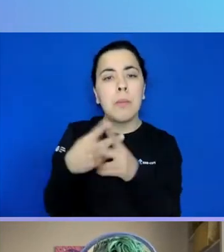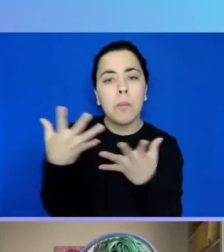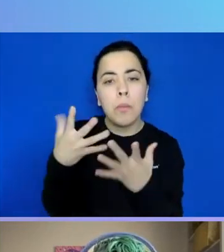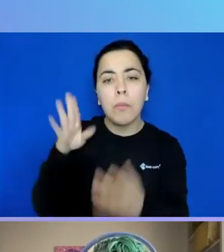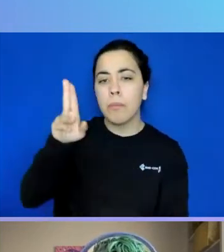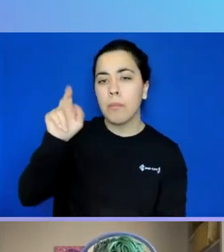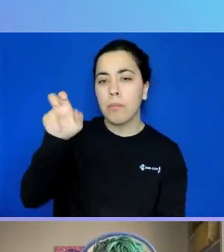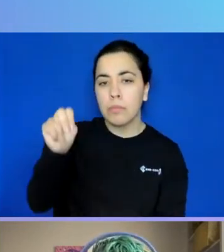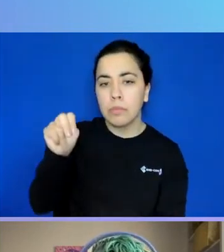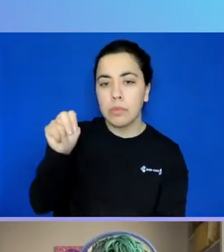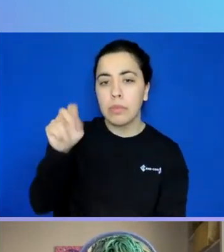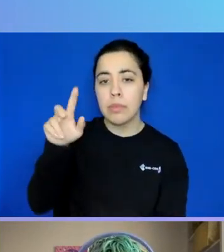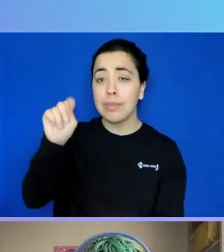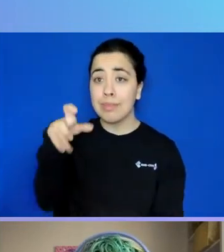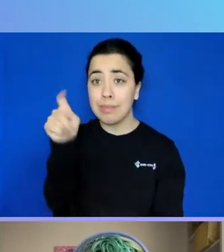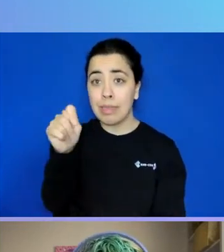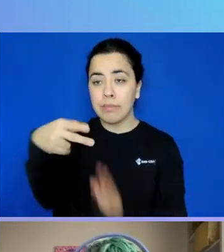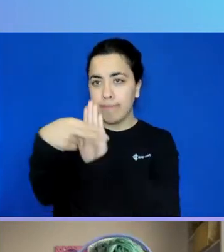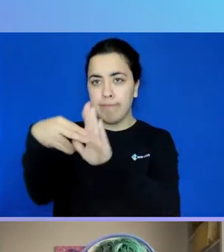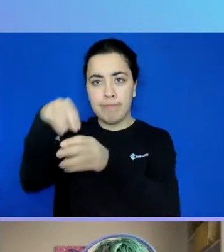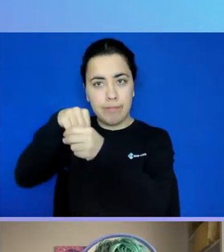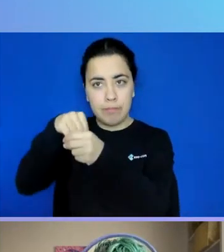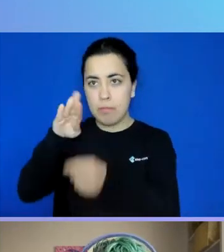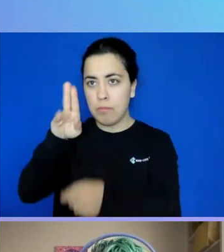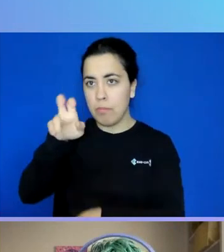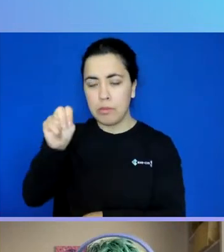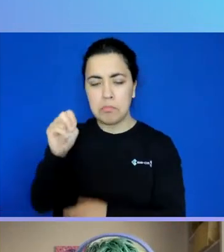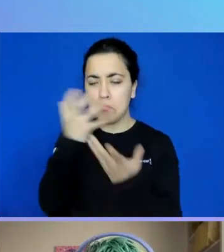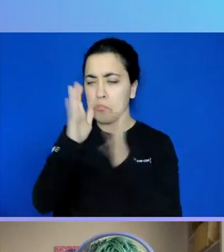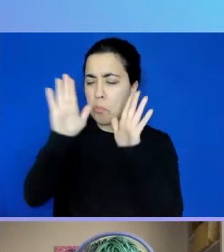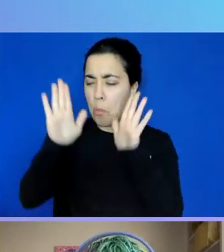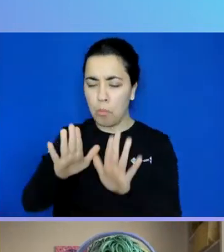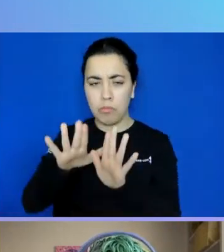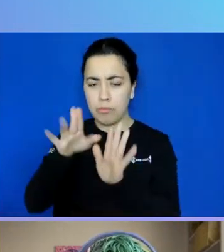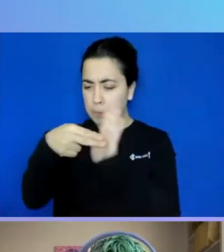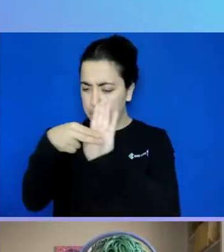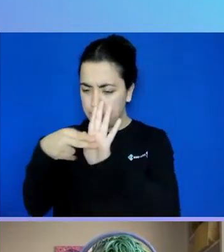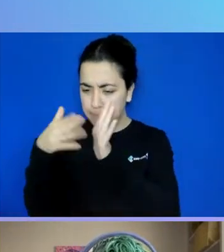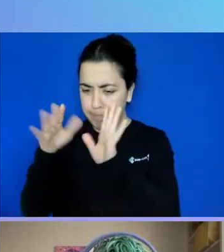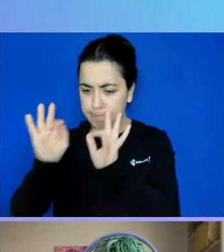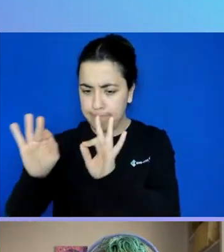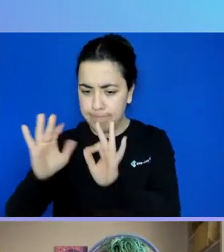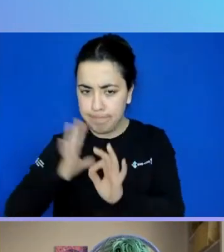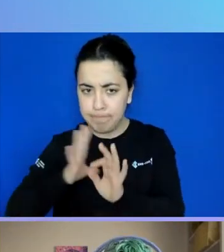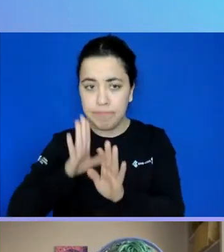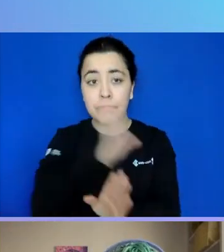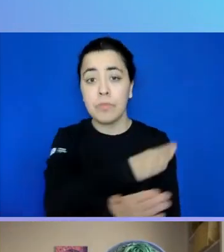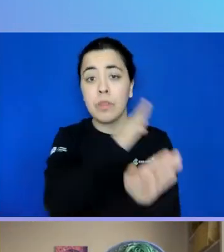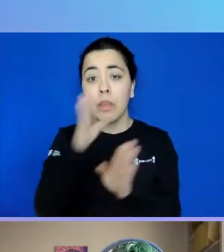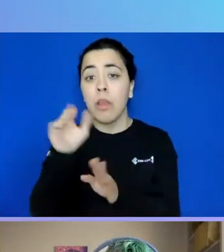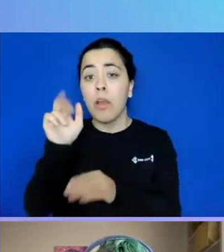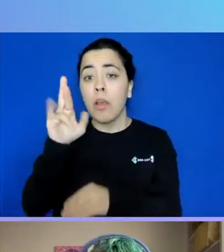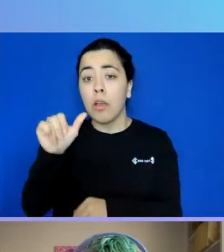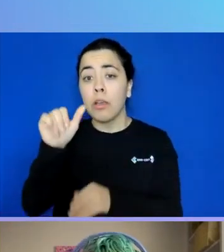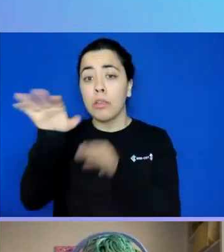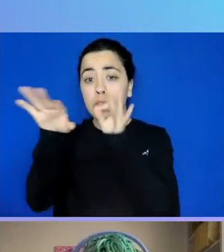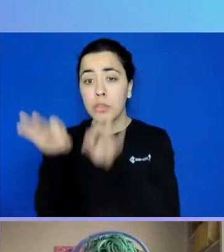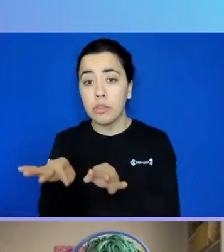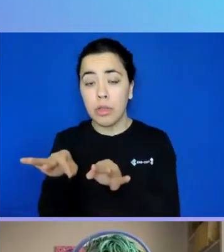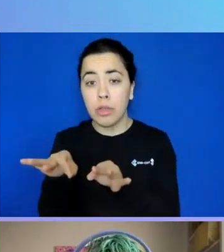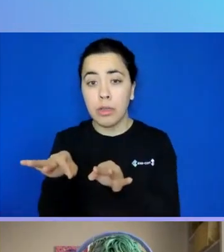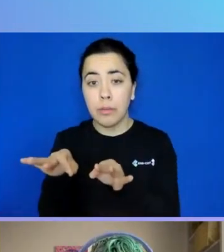top in the button itself. So it's a wonderfully marked up button. And then we have a aria described by equals